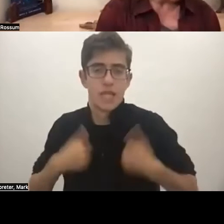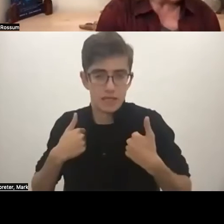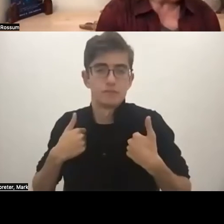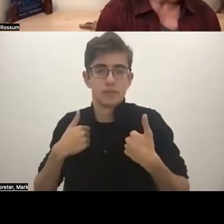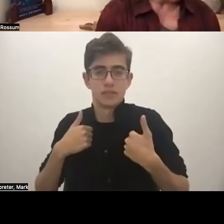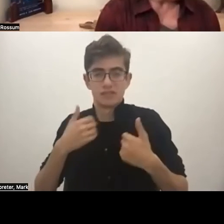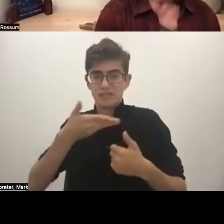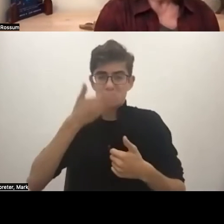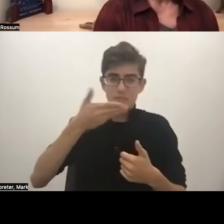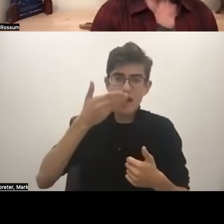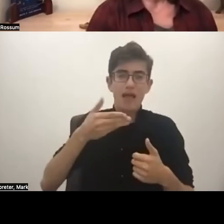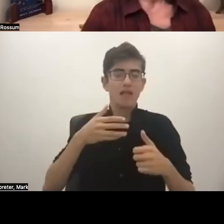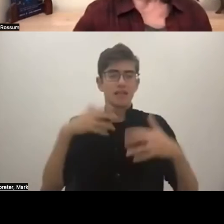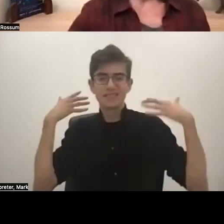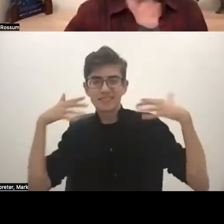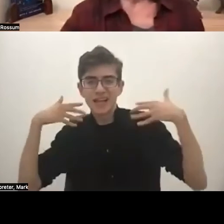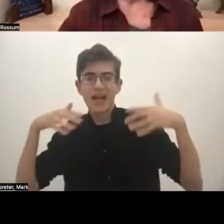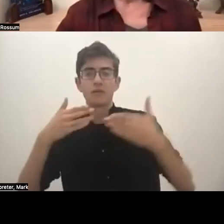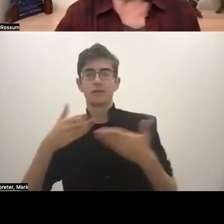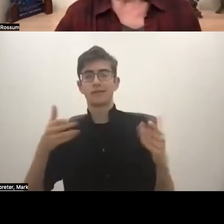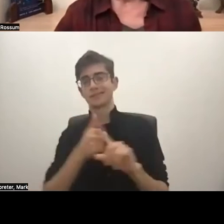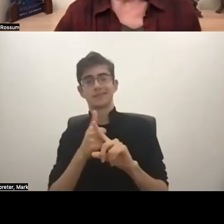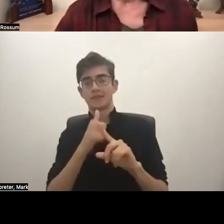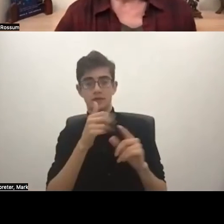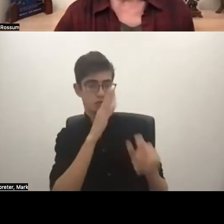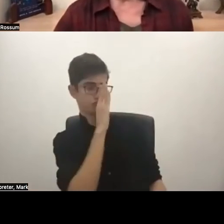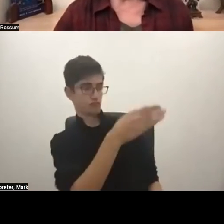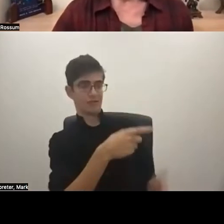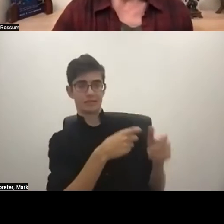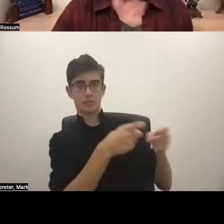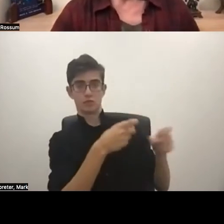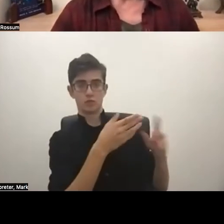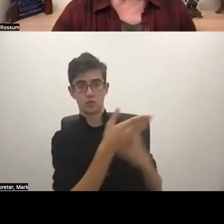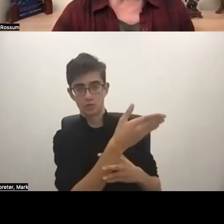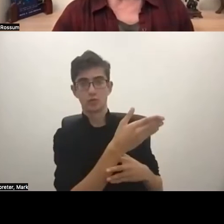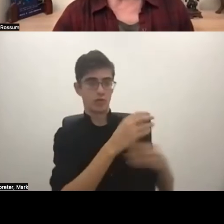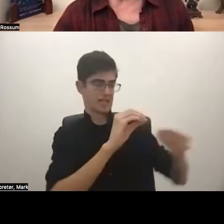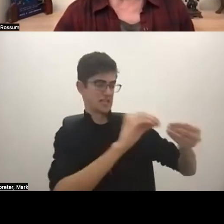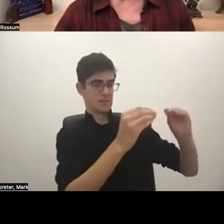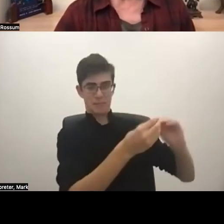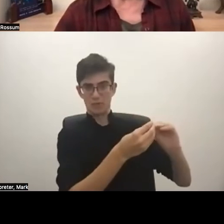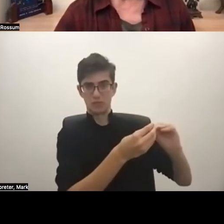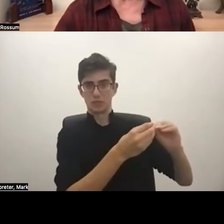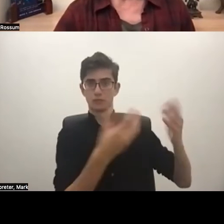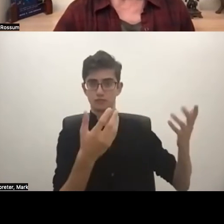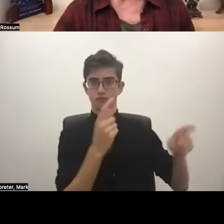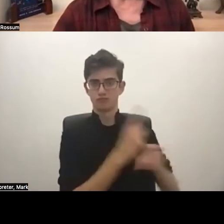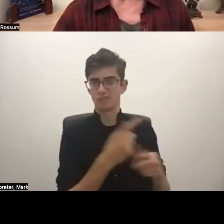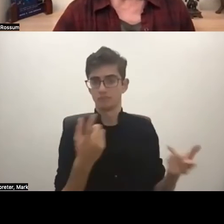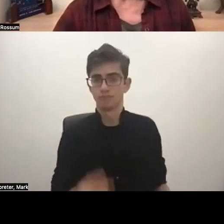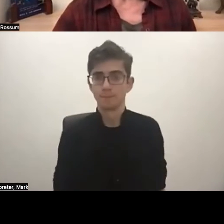impacts that are not directly regulated through the kinds of numerical standards that Anthony was